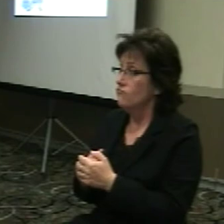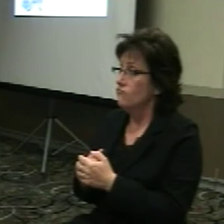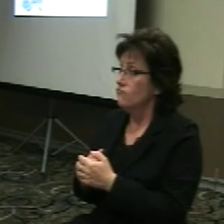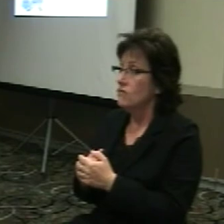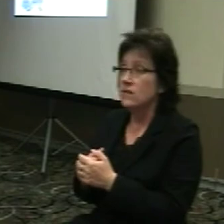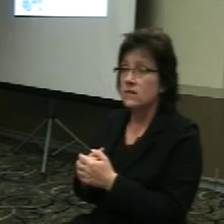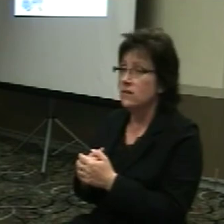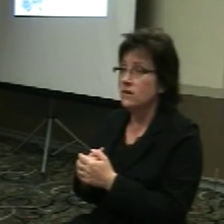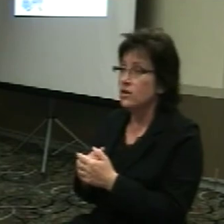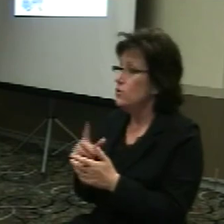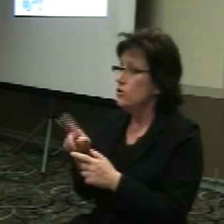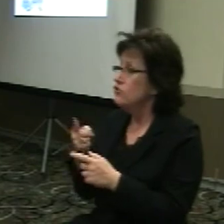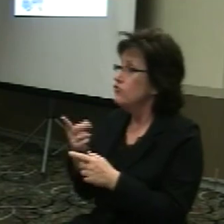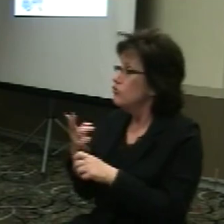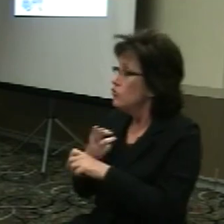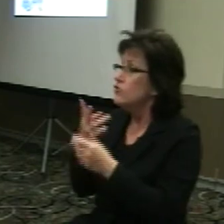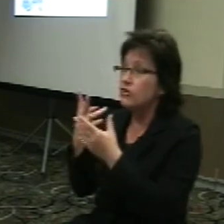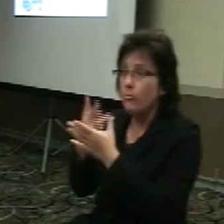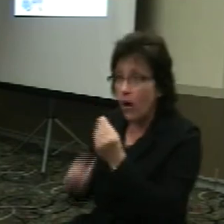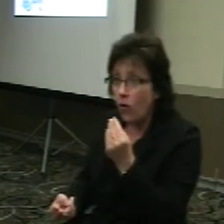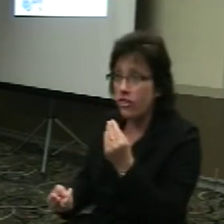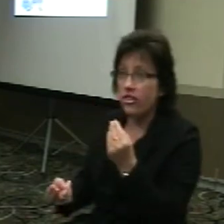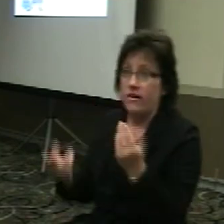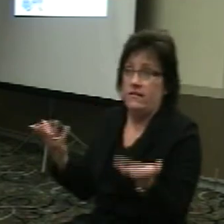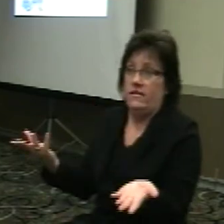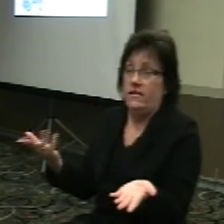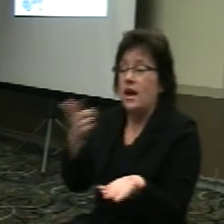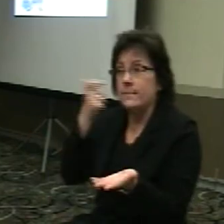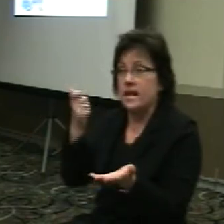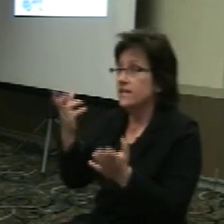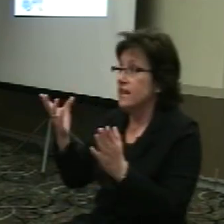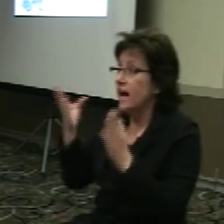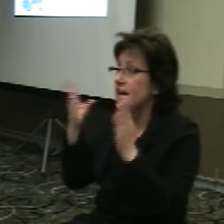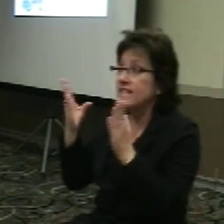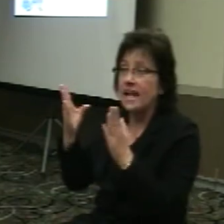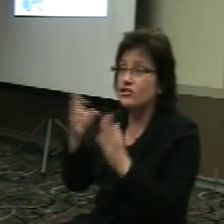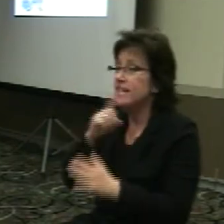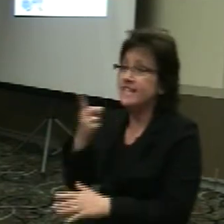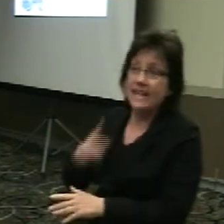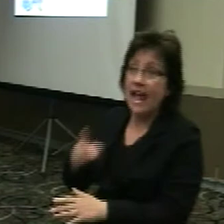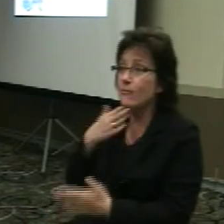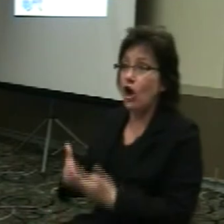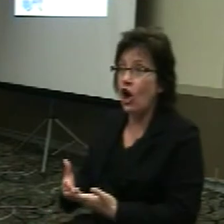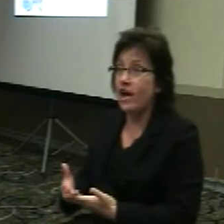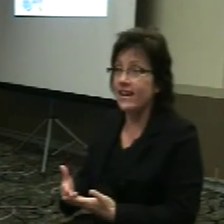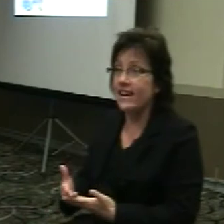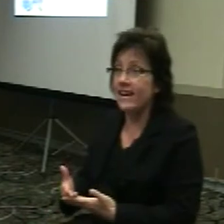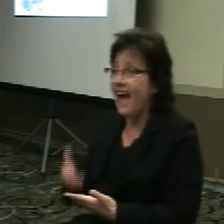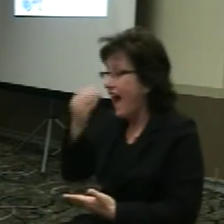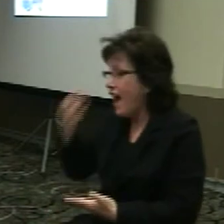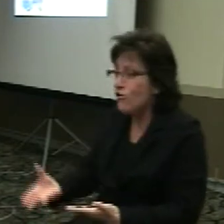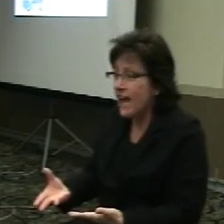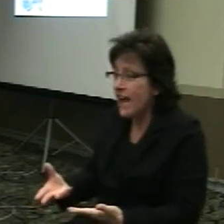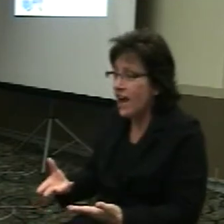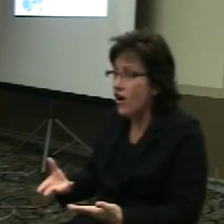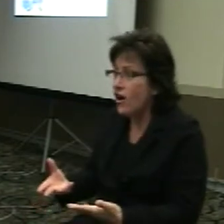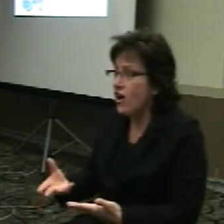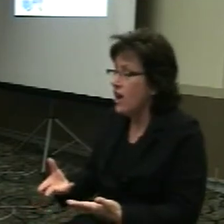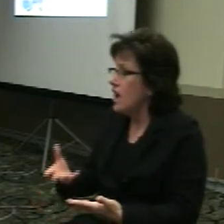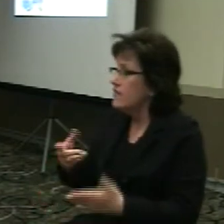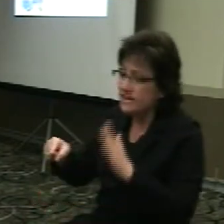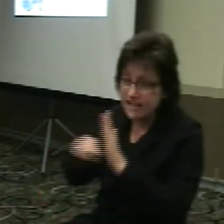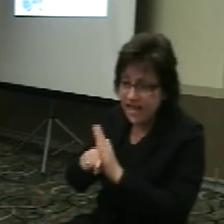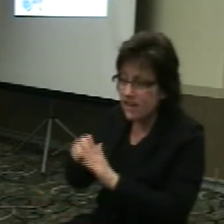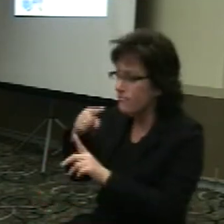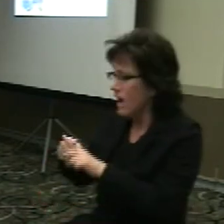You would simply use both. Because you know what? Attention's damn good. And I don't care if it's bad,